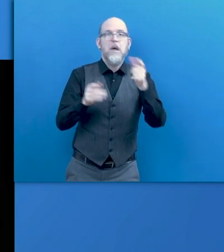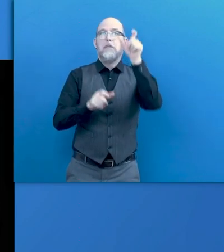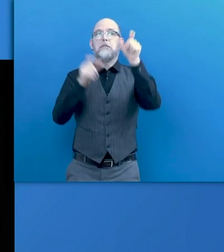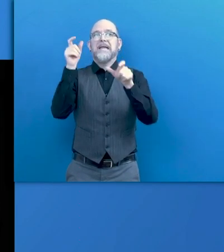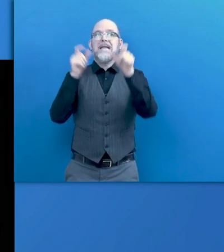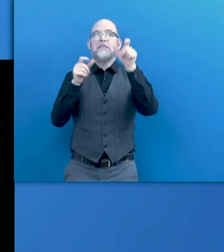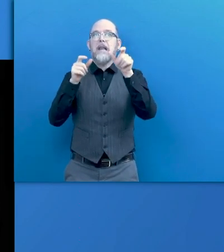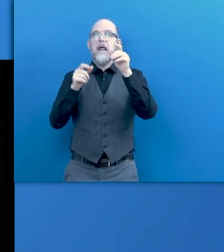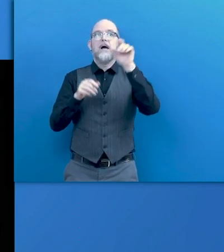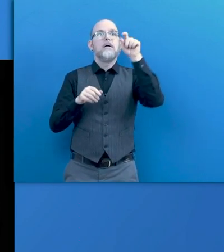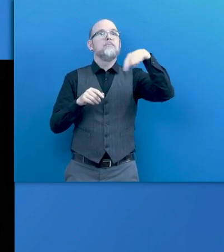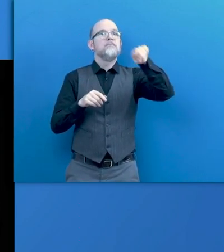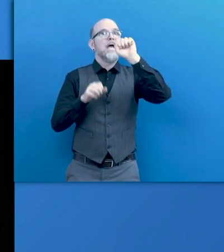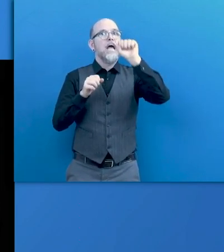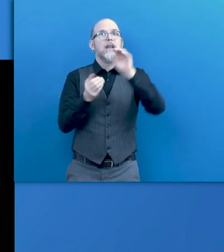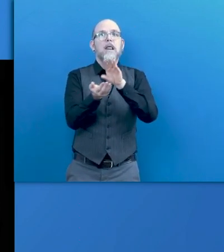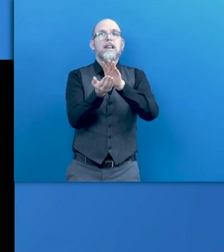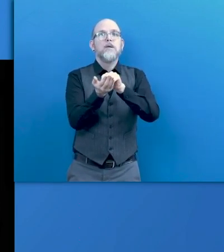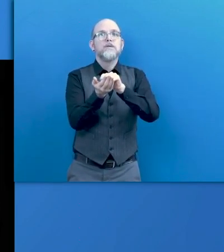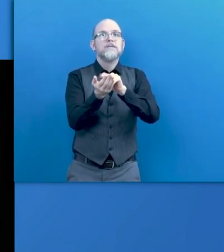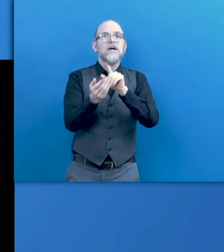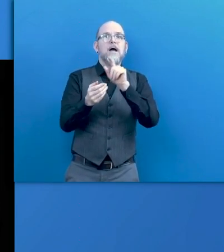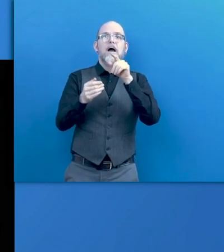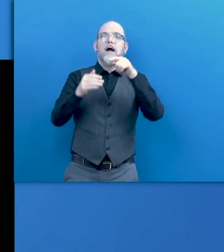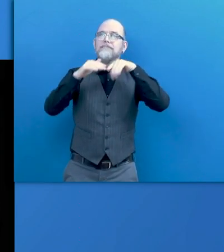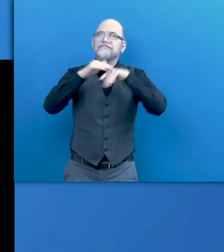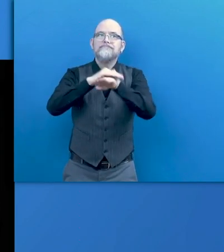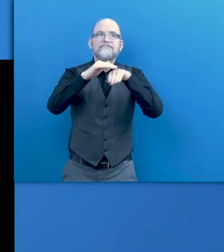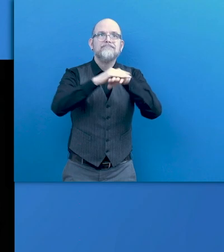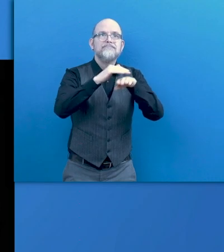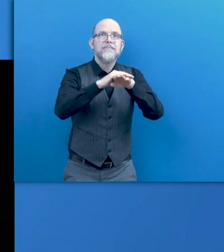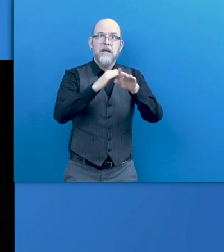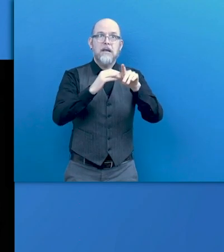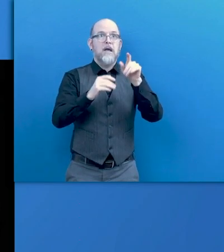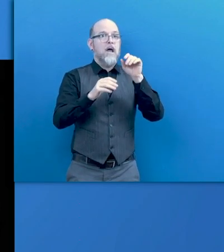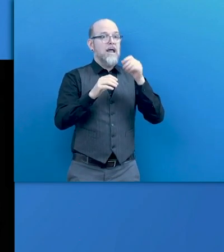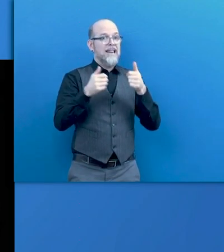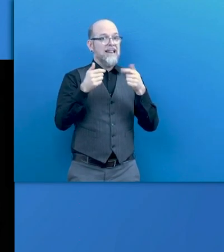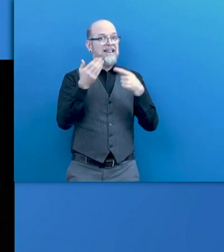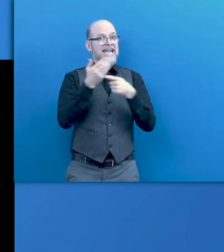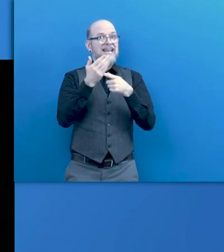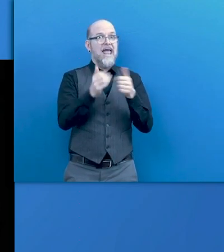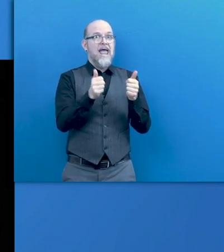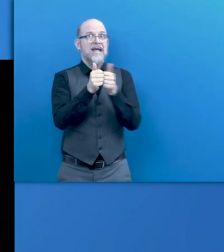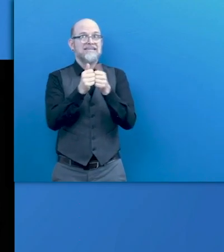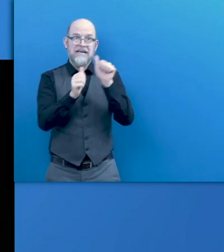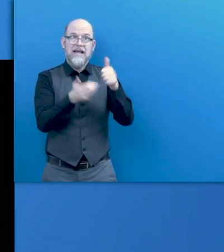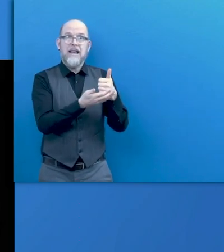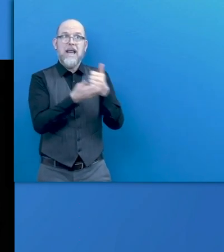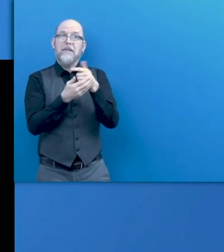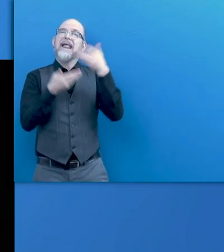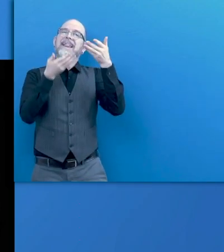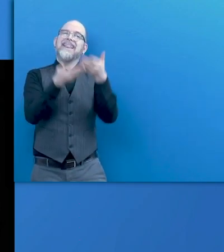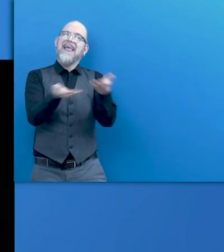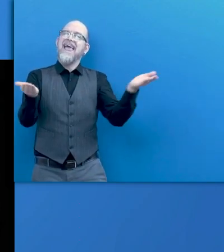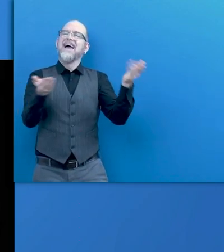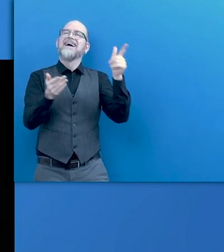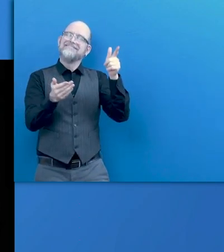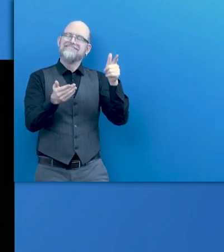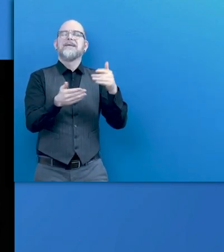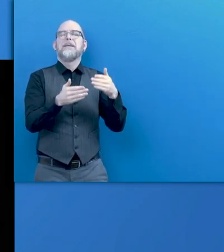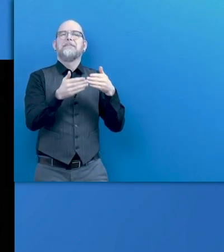disabilities, without particular difficulty and generally without outside help can be found, accessed and used. The use of aids required due